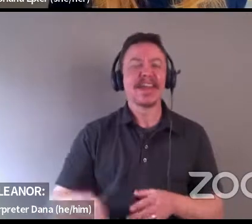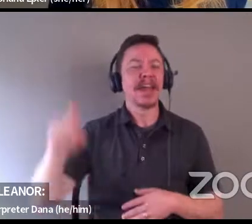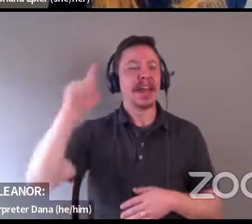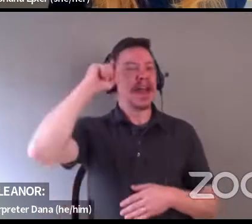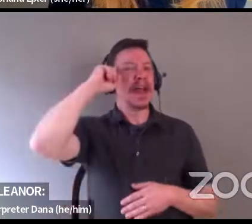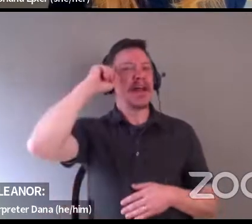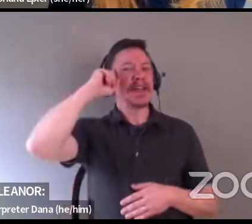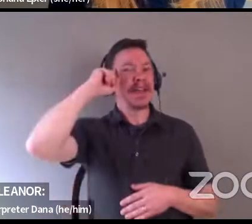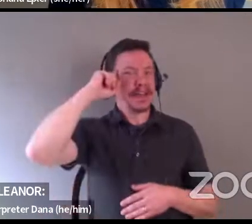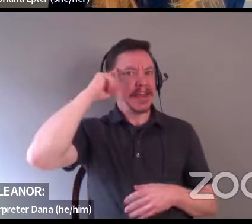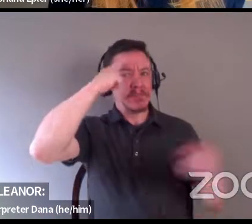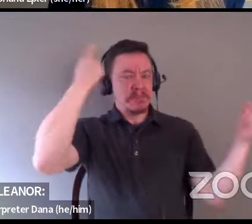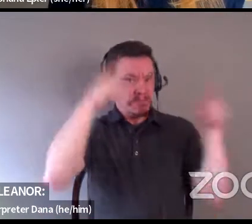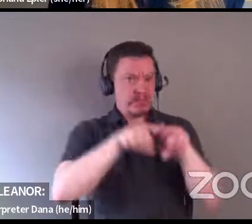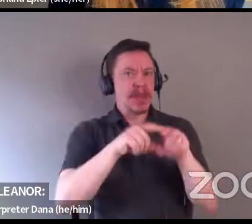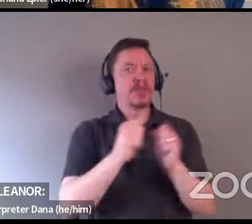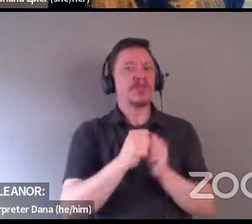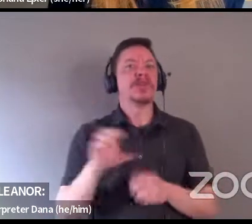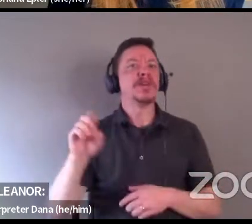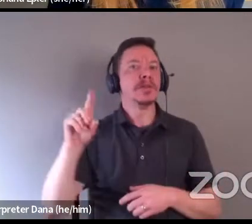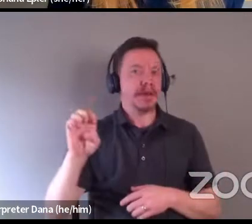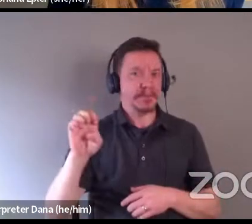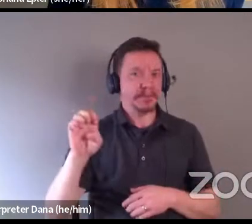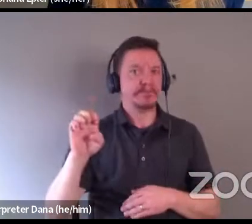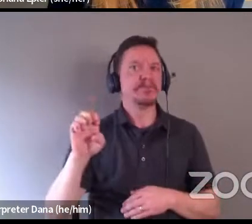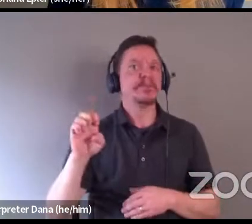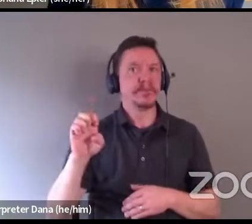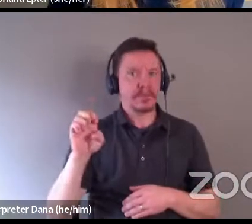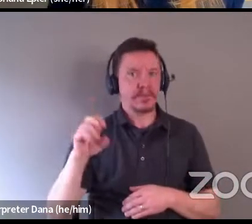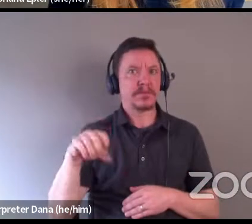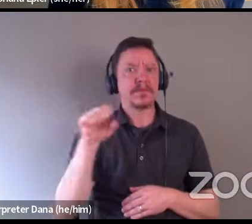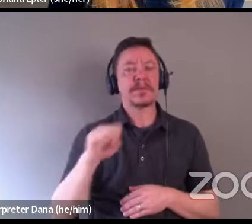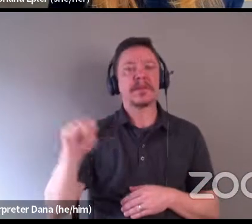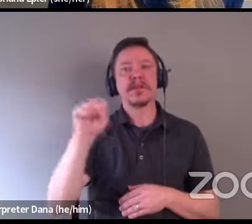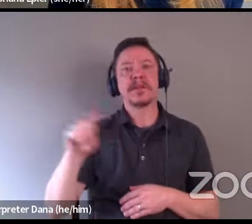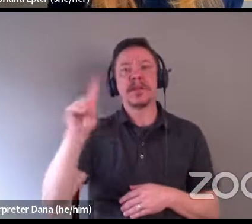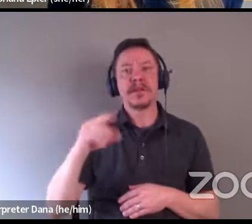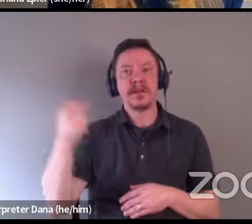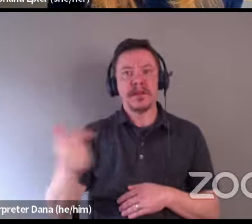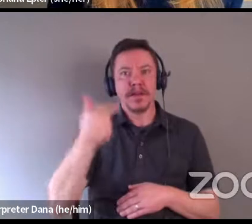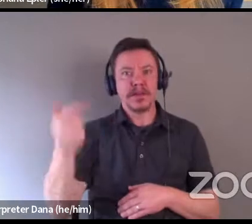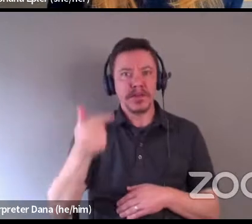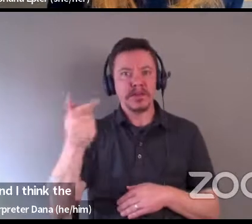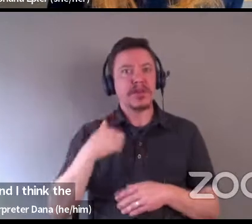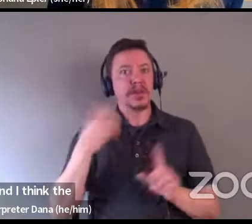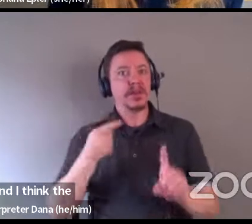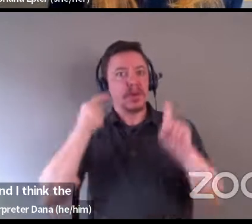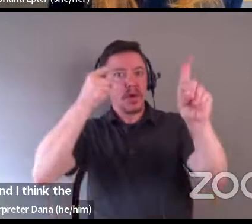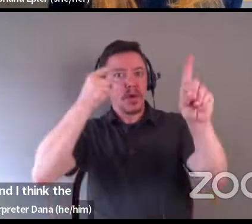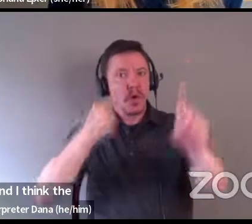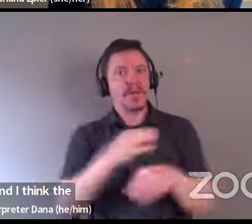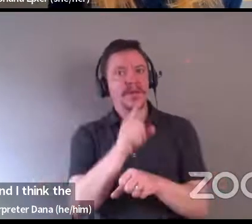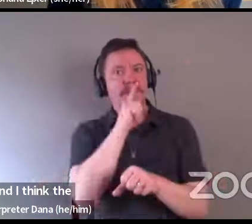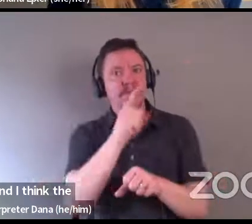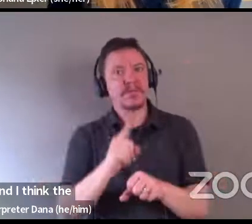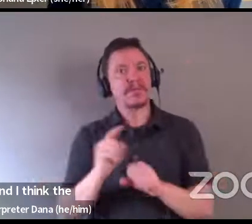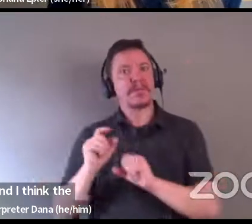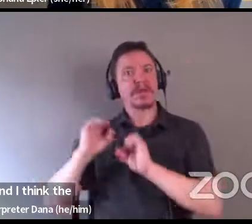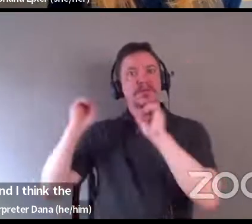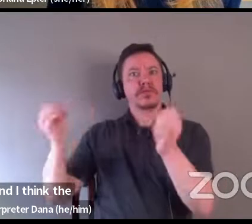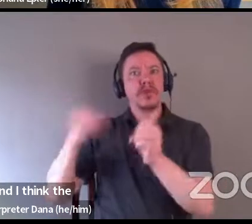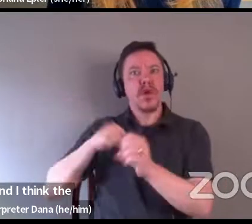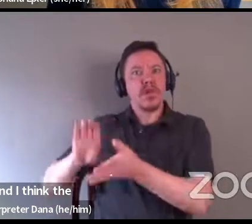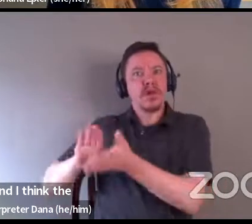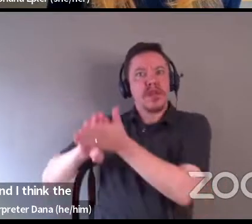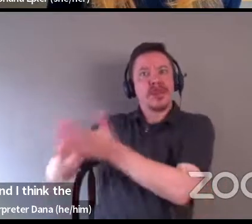think I agree with Ade, and I think the SDG is leave no one behind, isn't it? That's the main kind